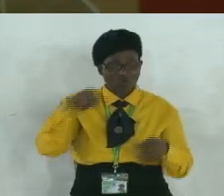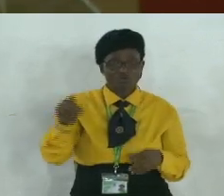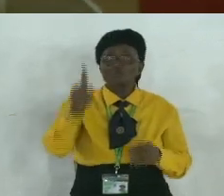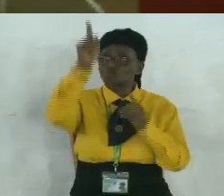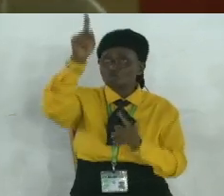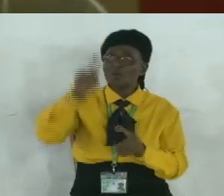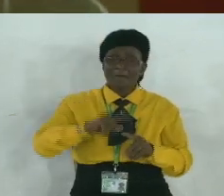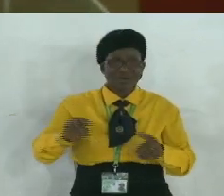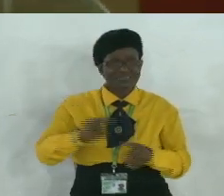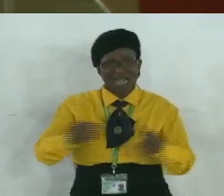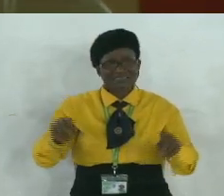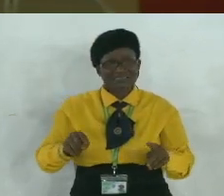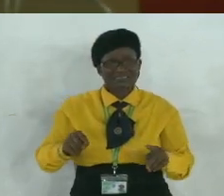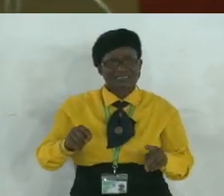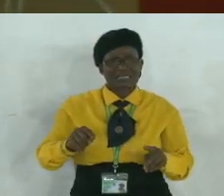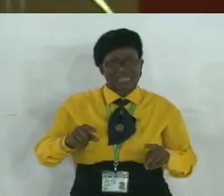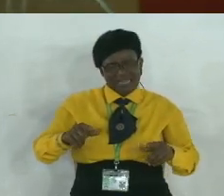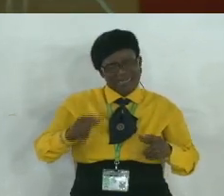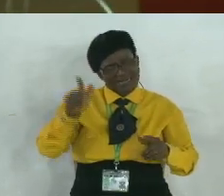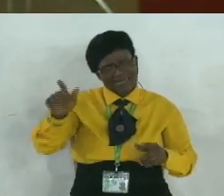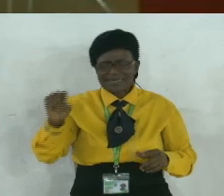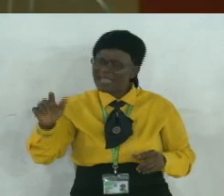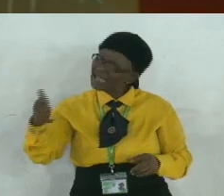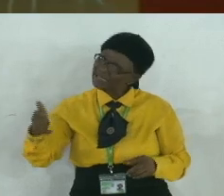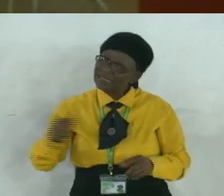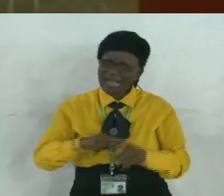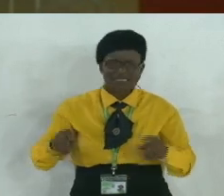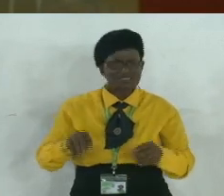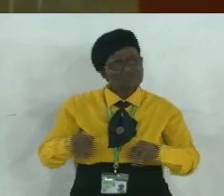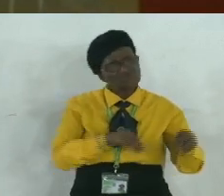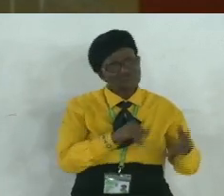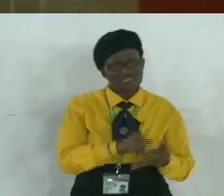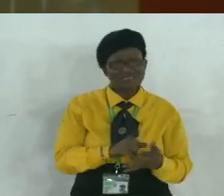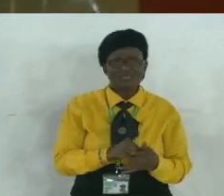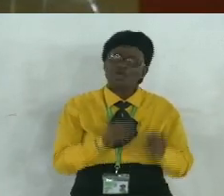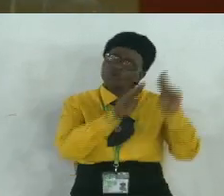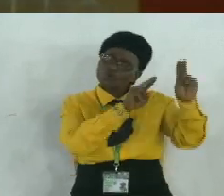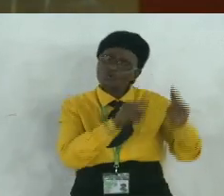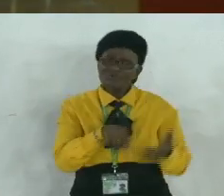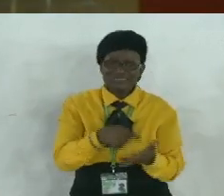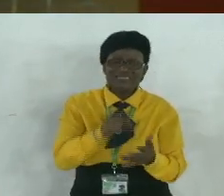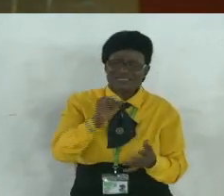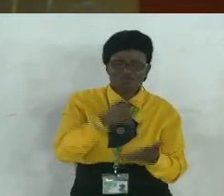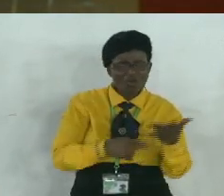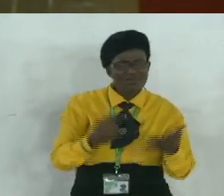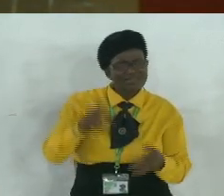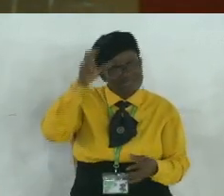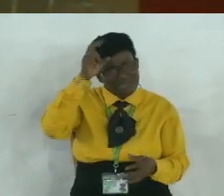move the legs. And look, this is what the devil has done.